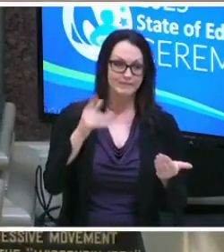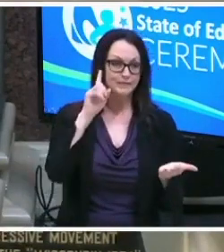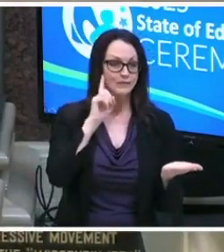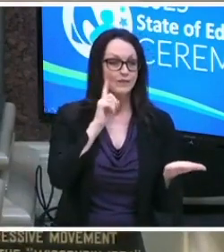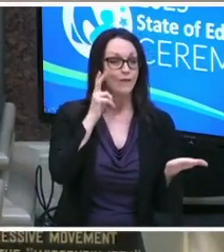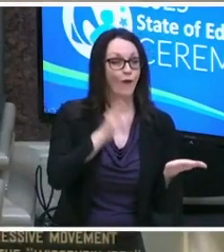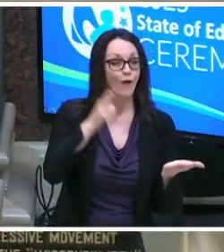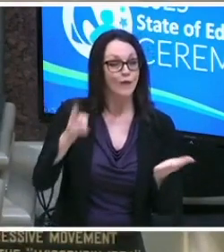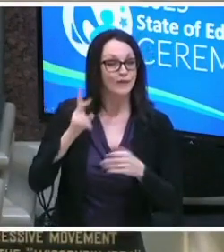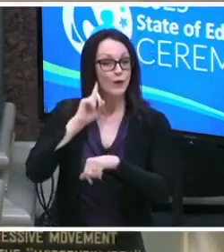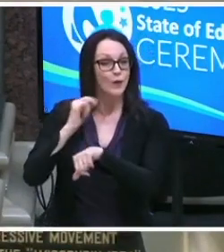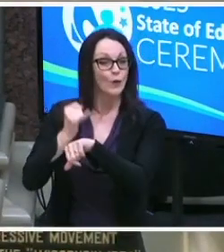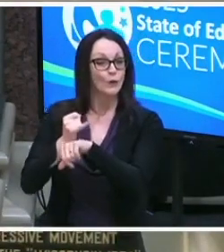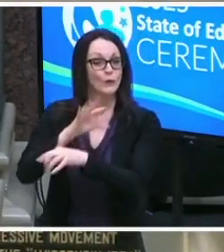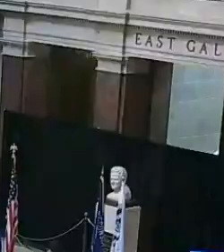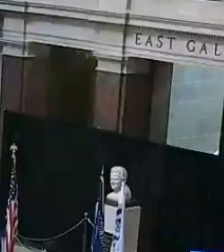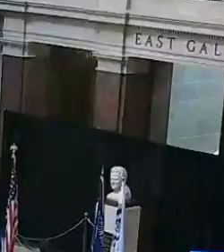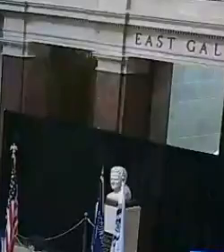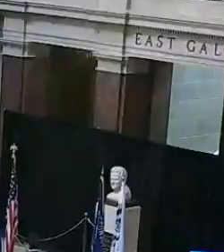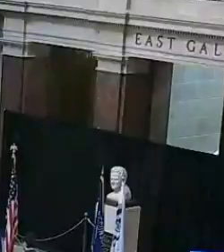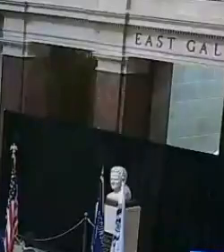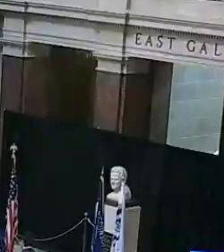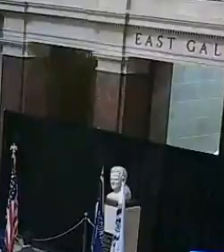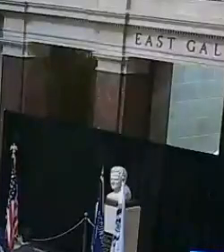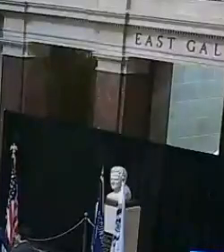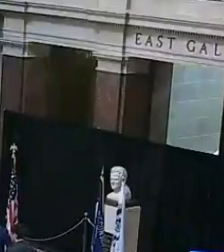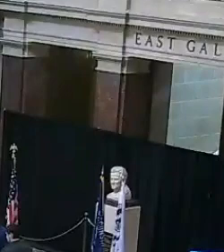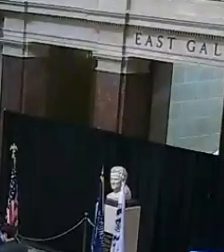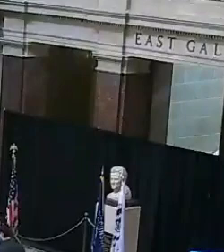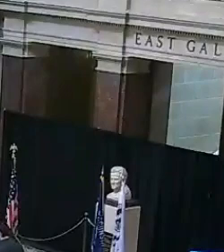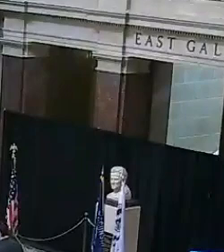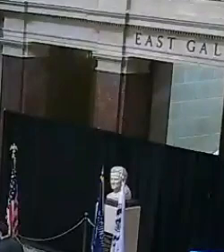joining me to welcome Wyatt to the microphone.